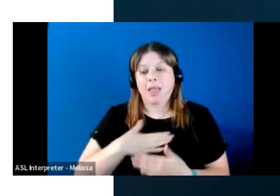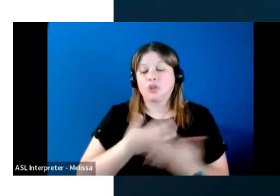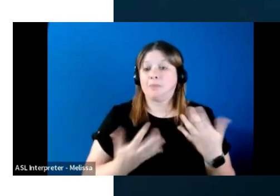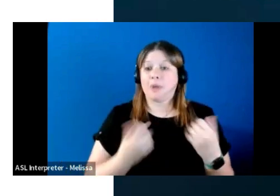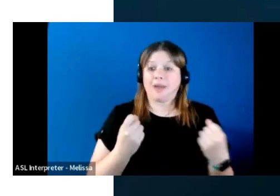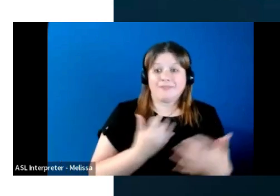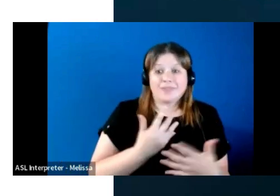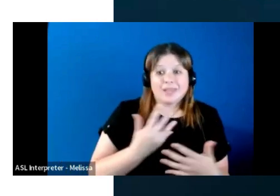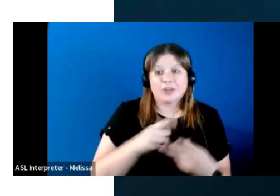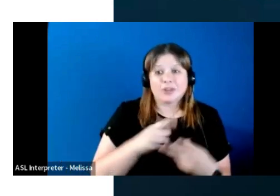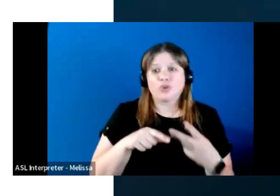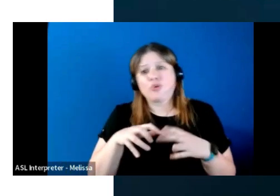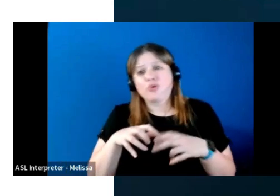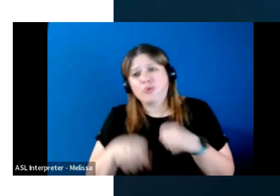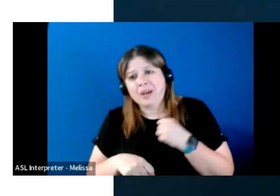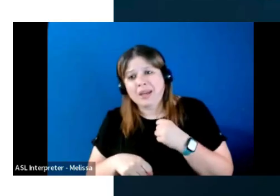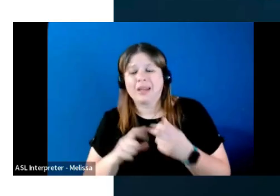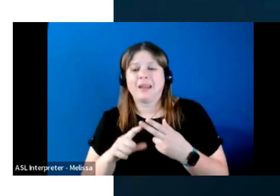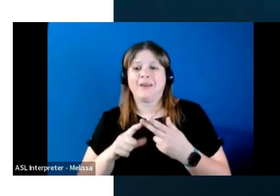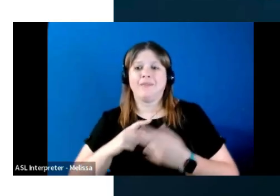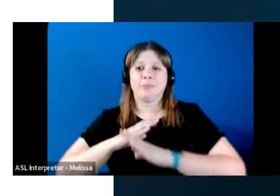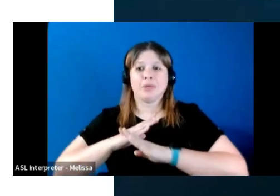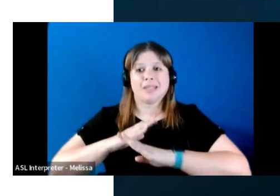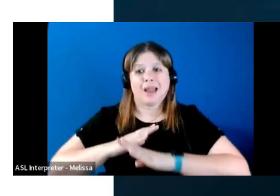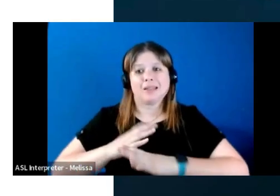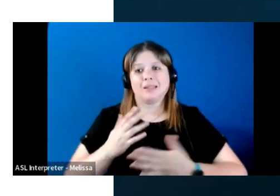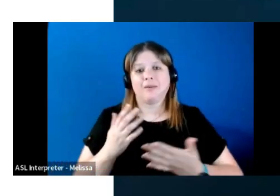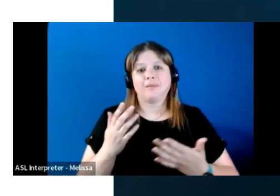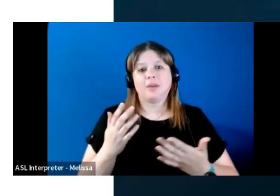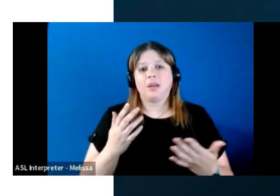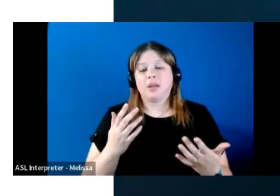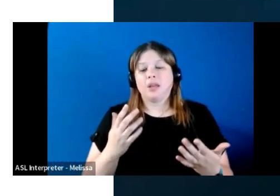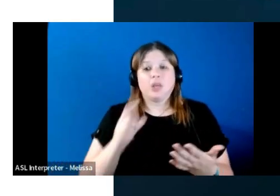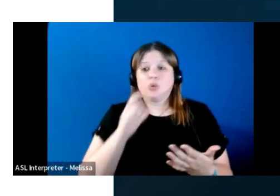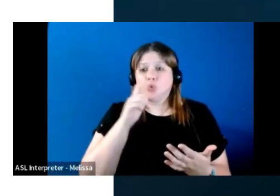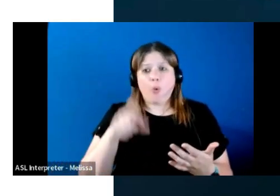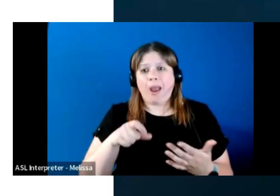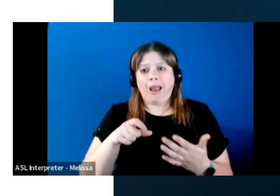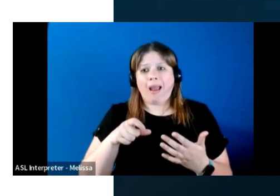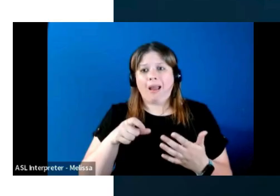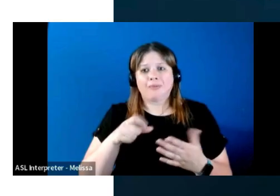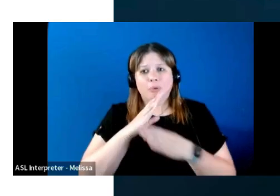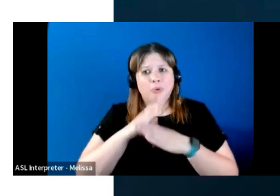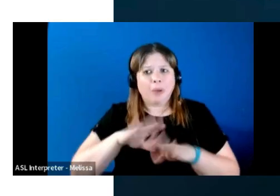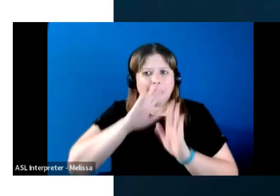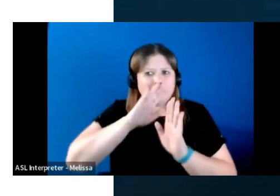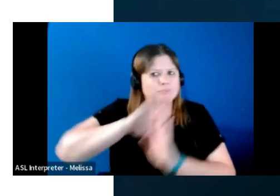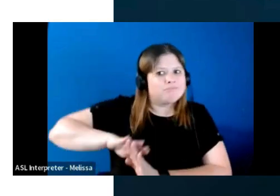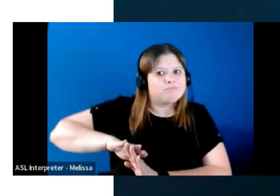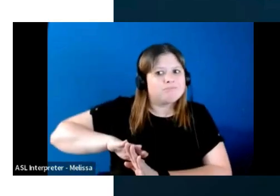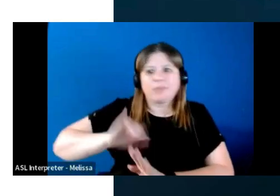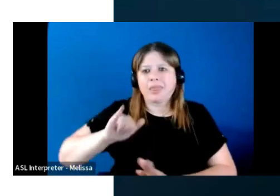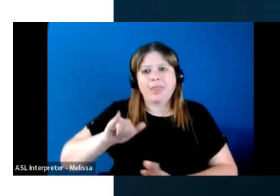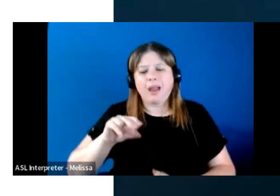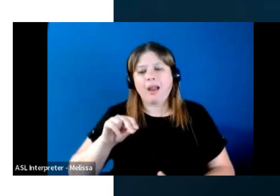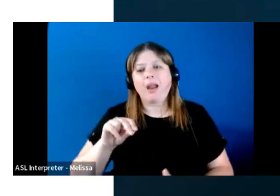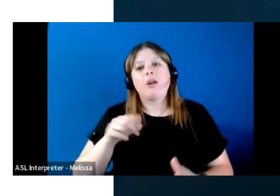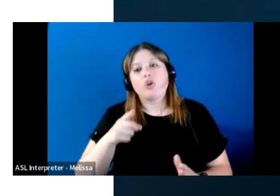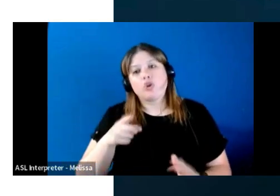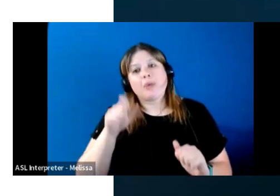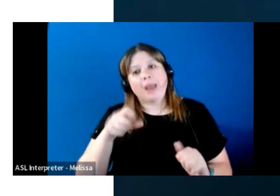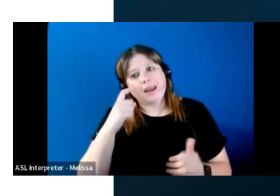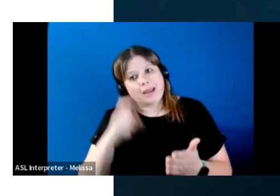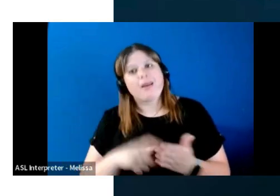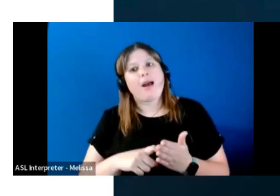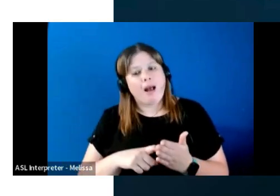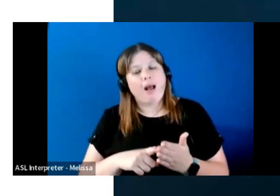grieving part, a protective part. And you don't have to silence those parts. They're there. You can acknowledge them